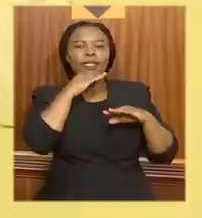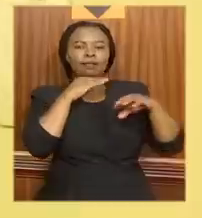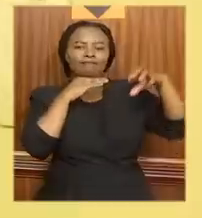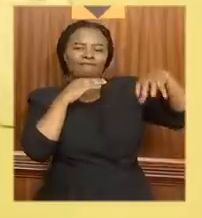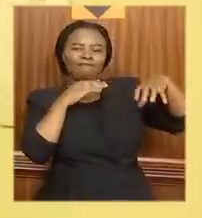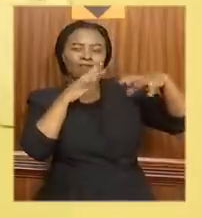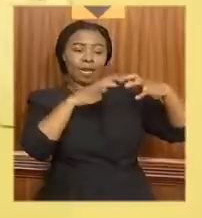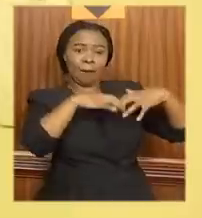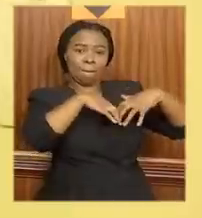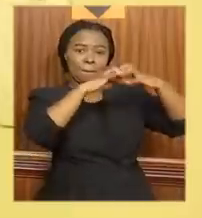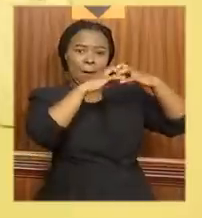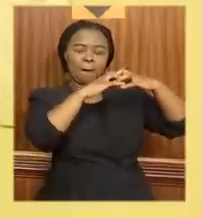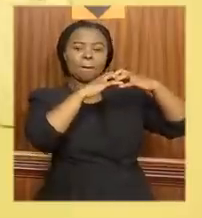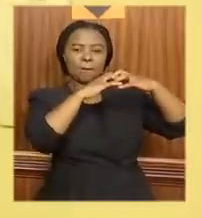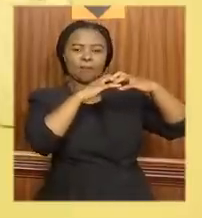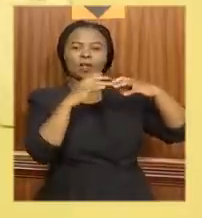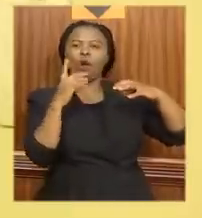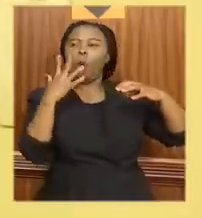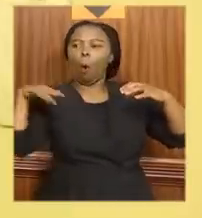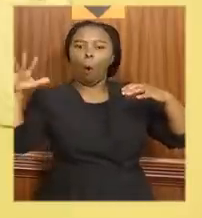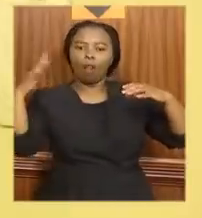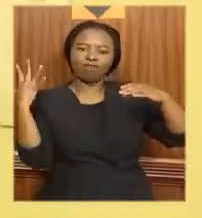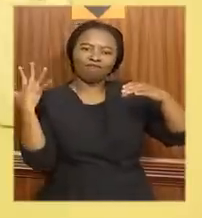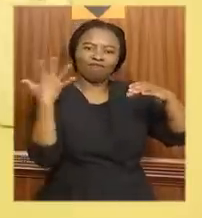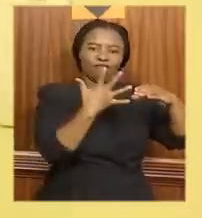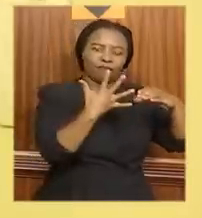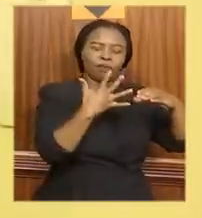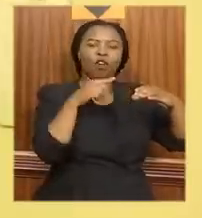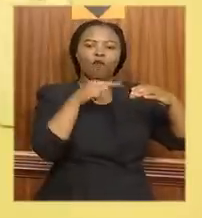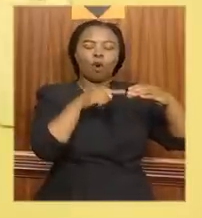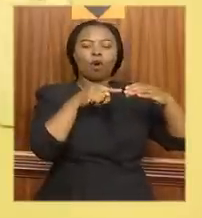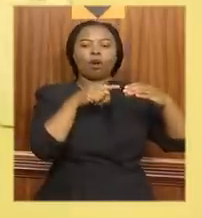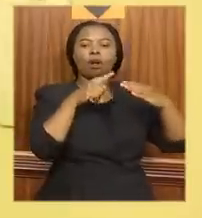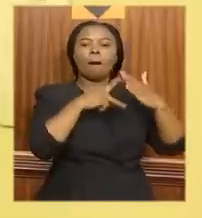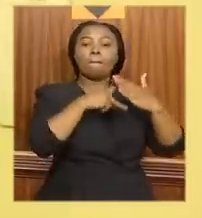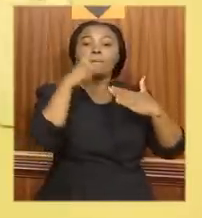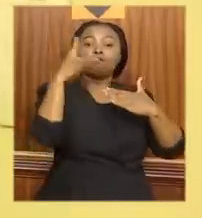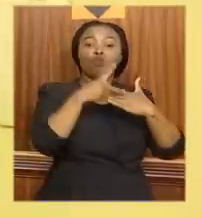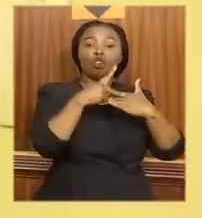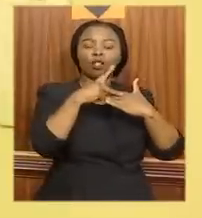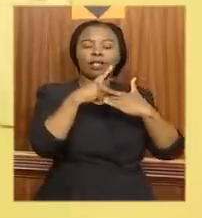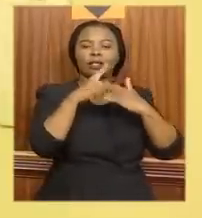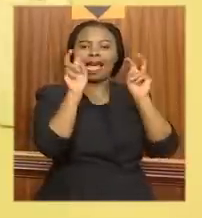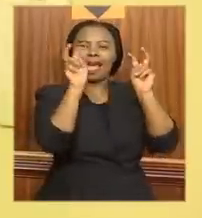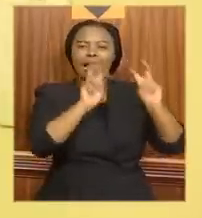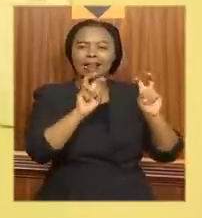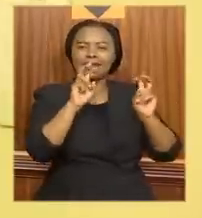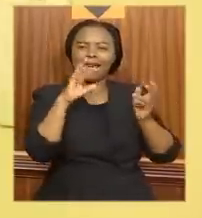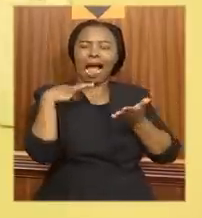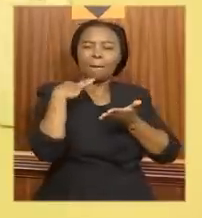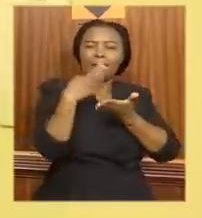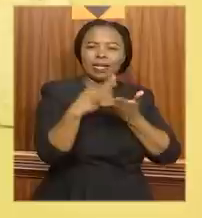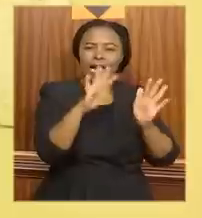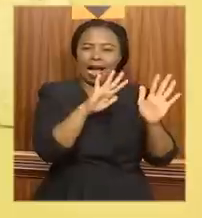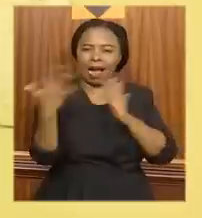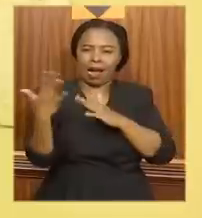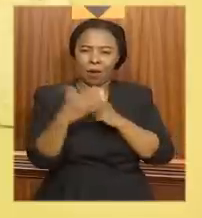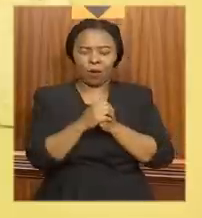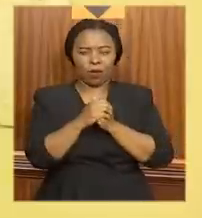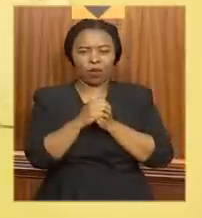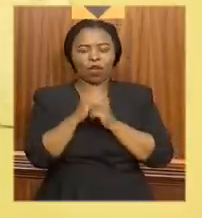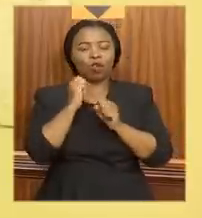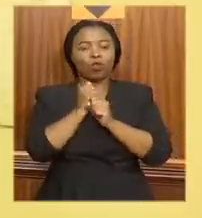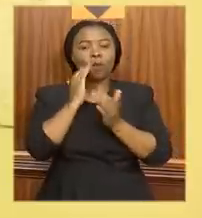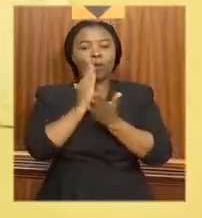were, for the energy project applications to ensure that there is coordination